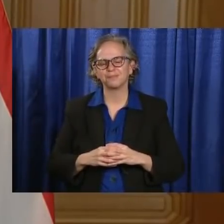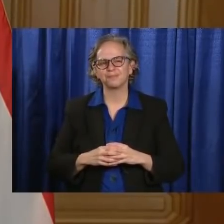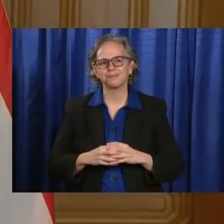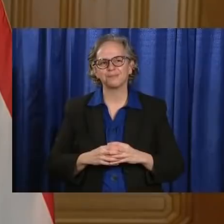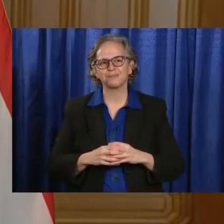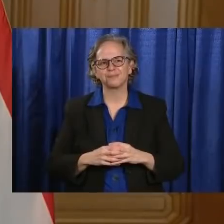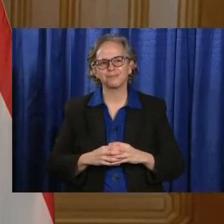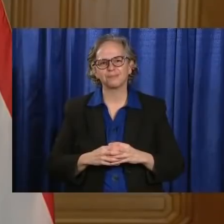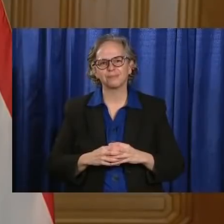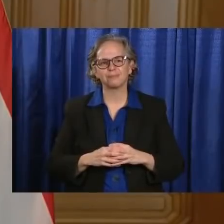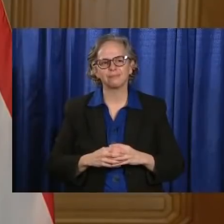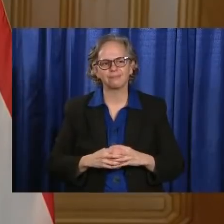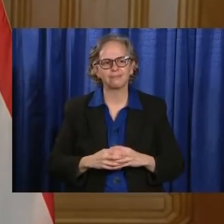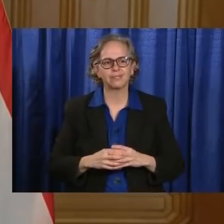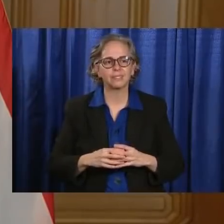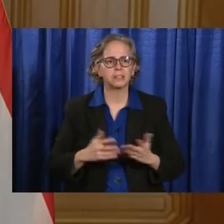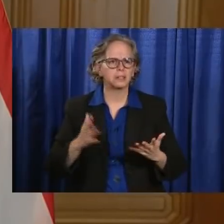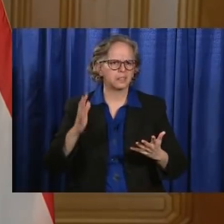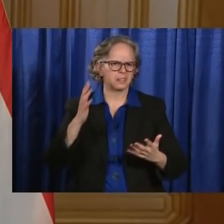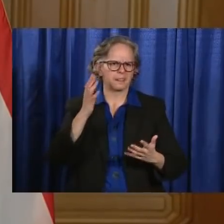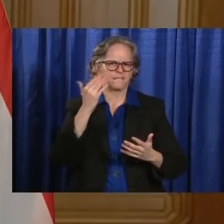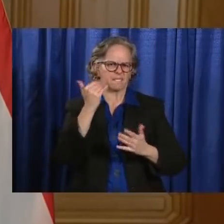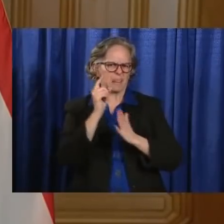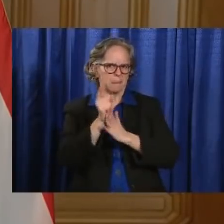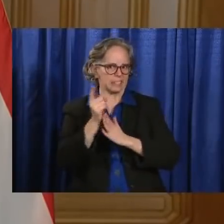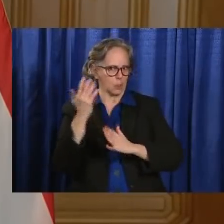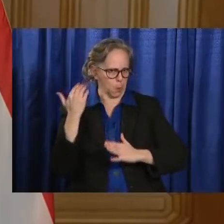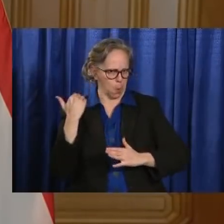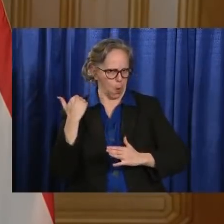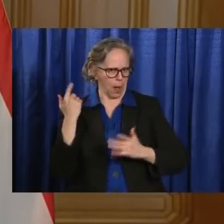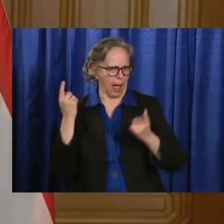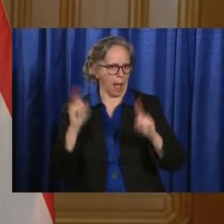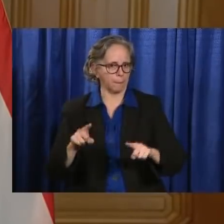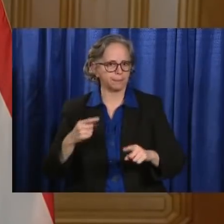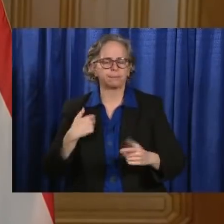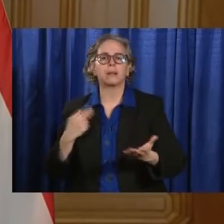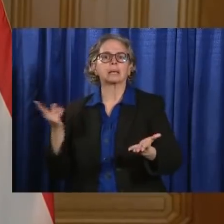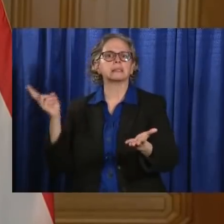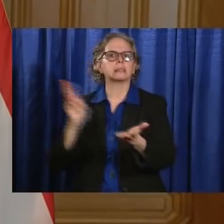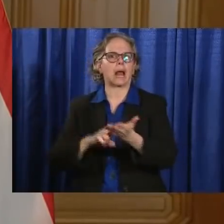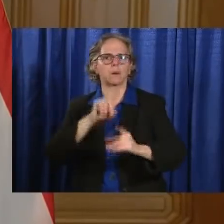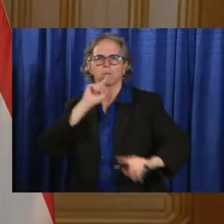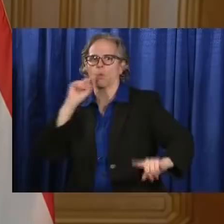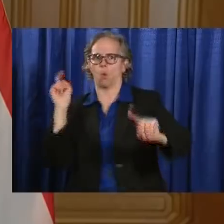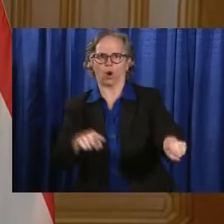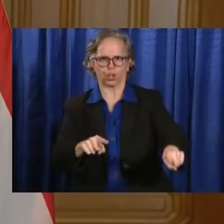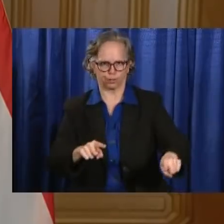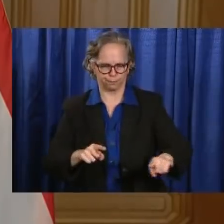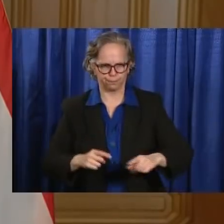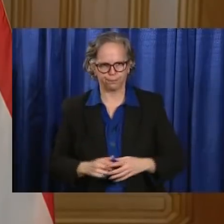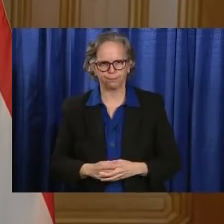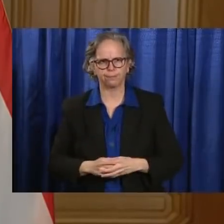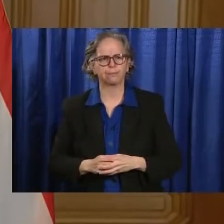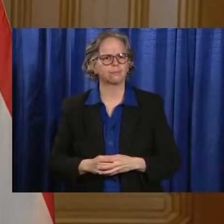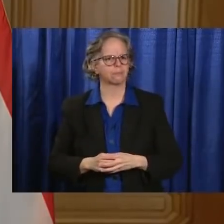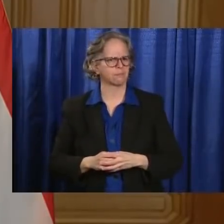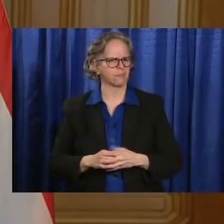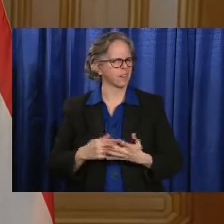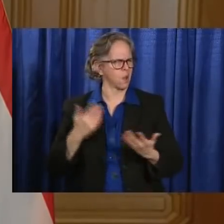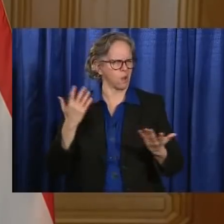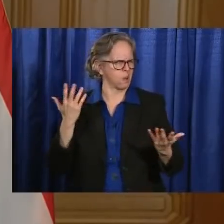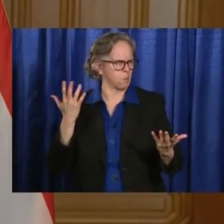About 15 minutes ago, I signed an order in regard to expanding